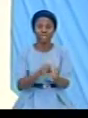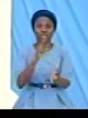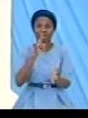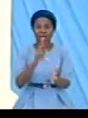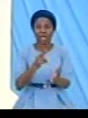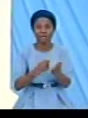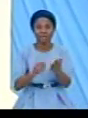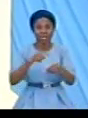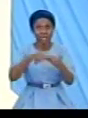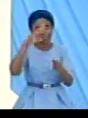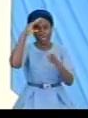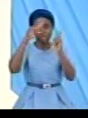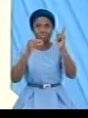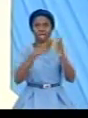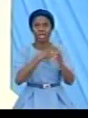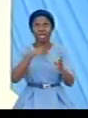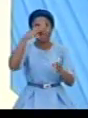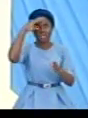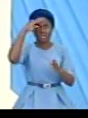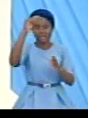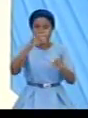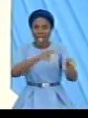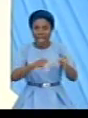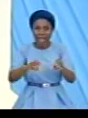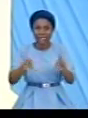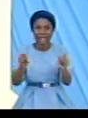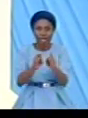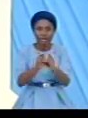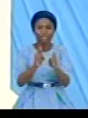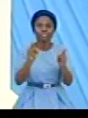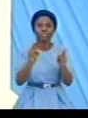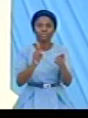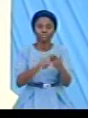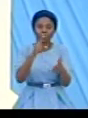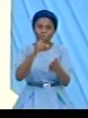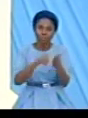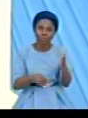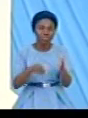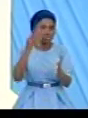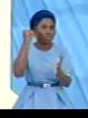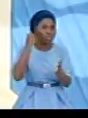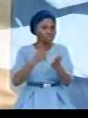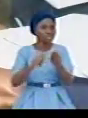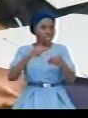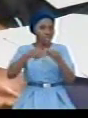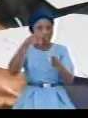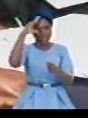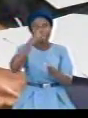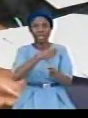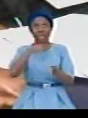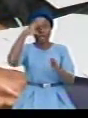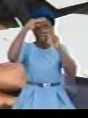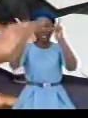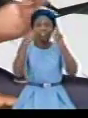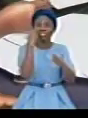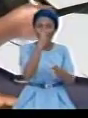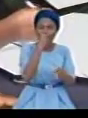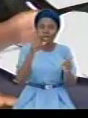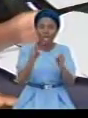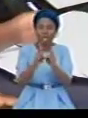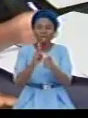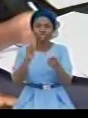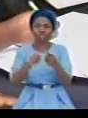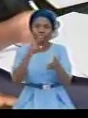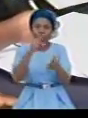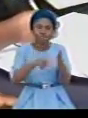to what was written concerning him, and he spoke according to what was written concerning him, and he resisted